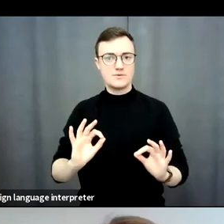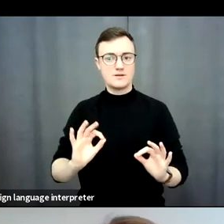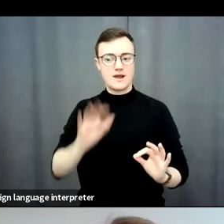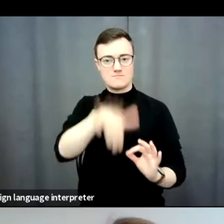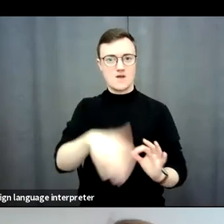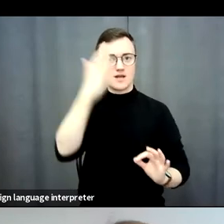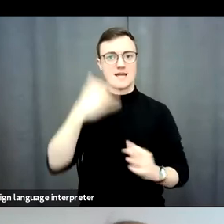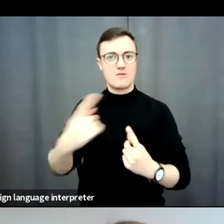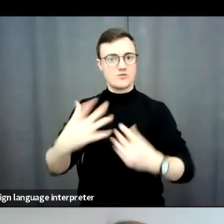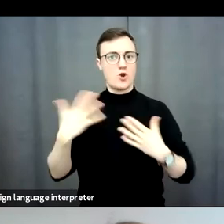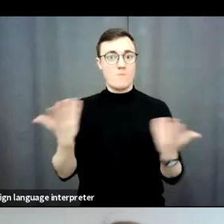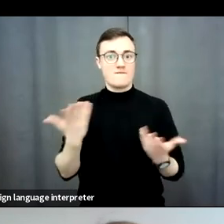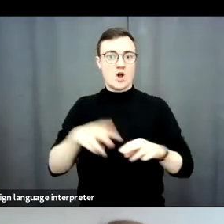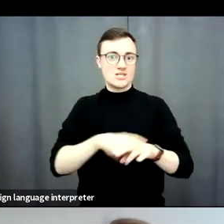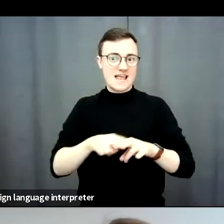or what's,